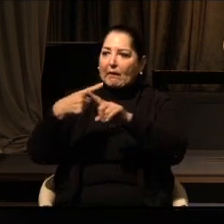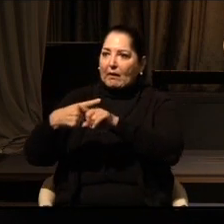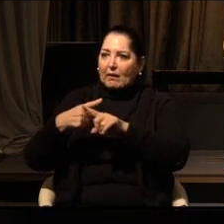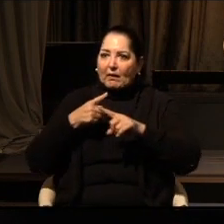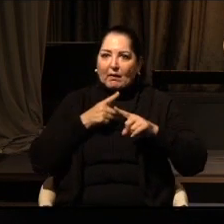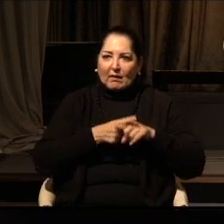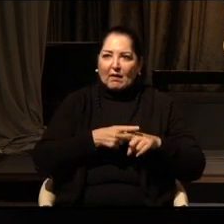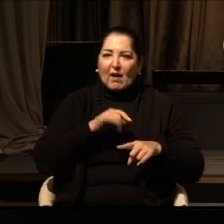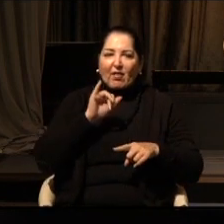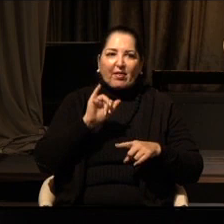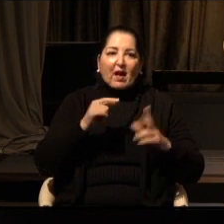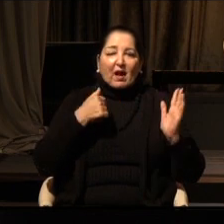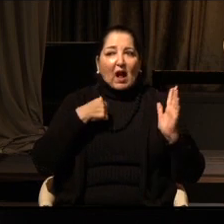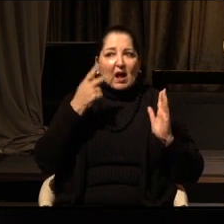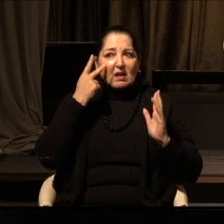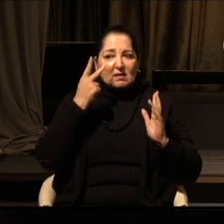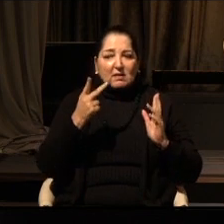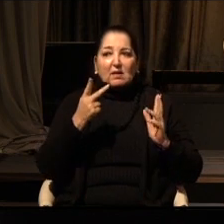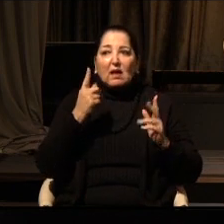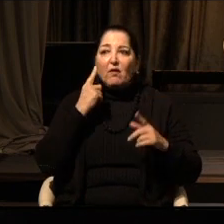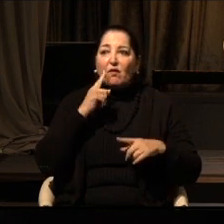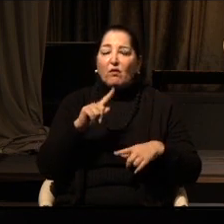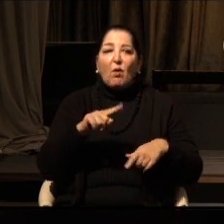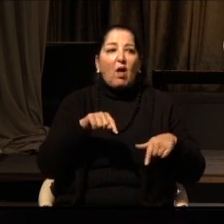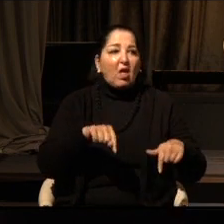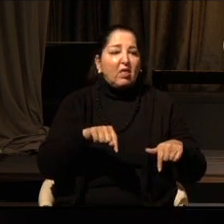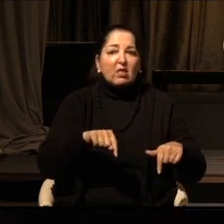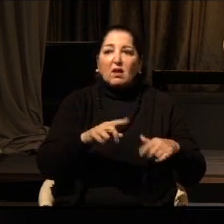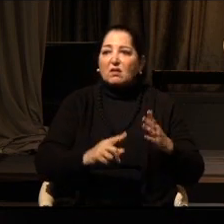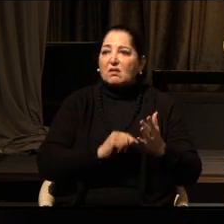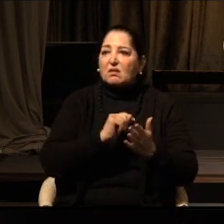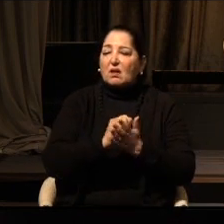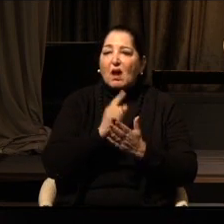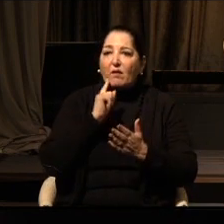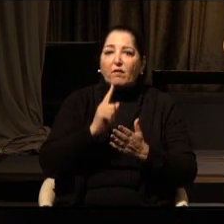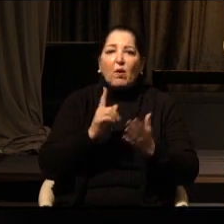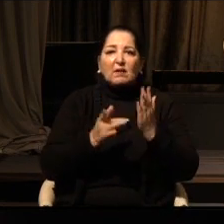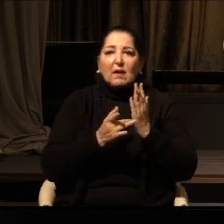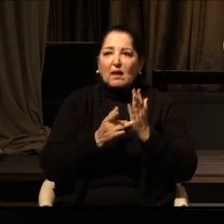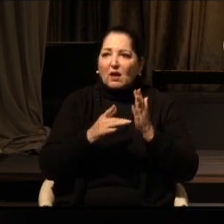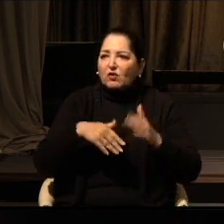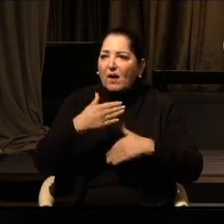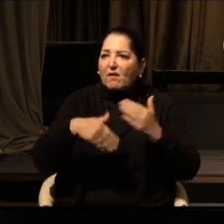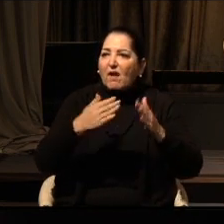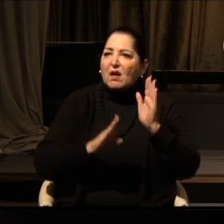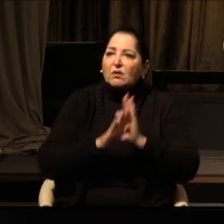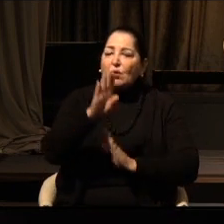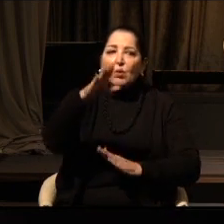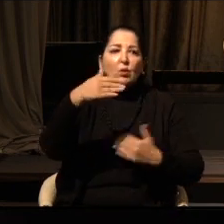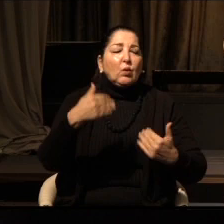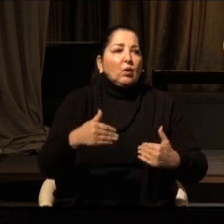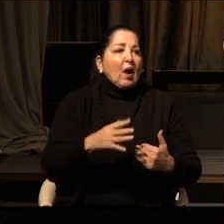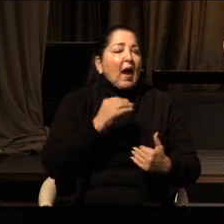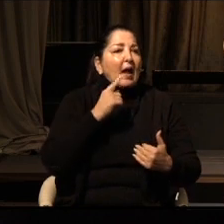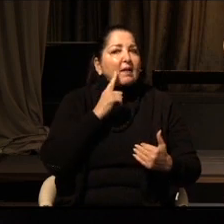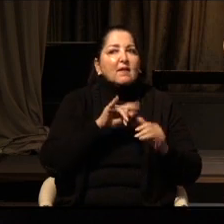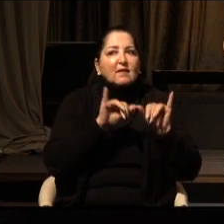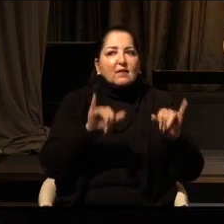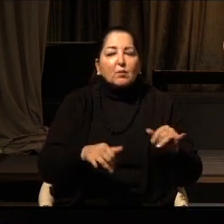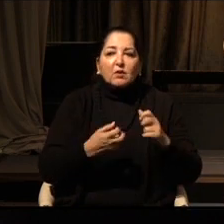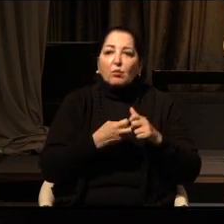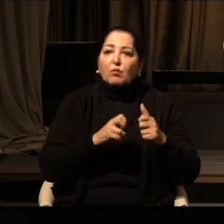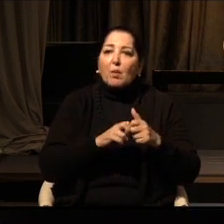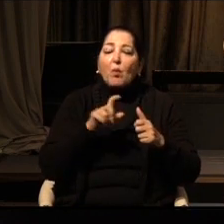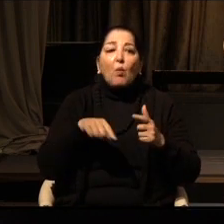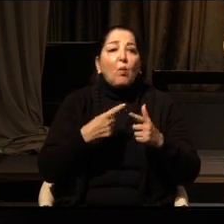email and rapidly advancing technology. The system is problematic when, for example, agents spam